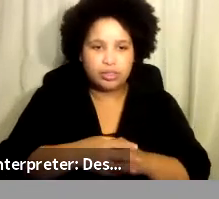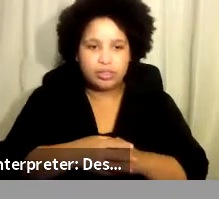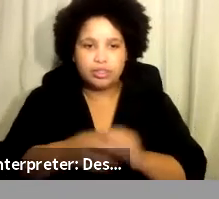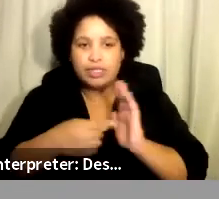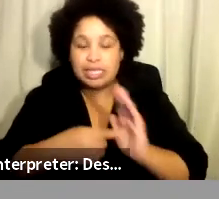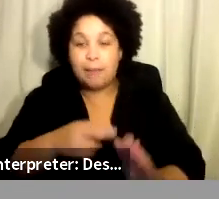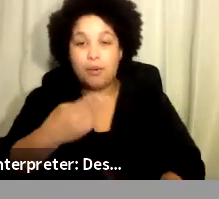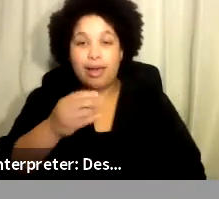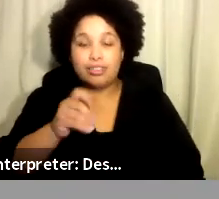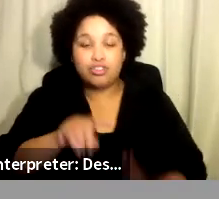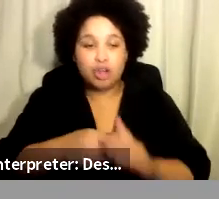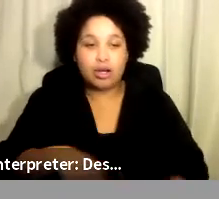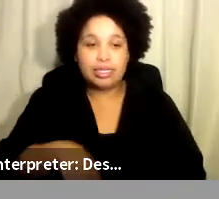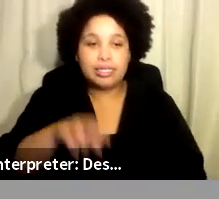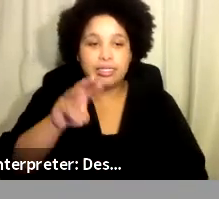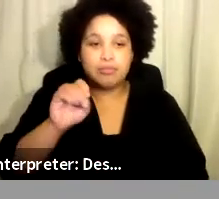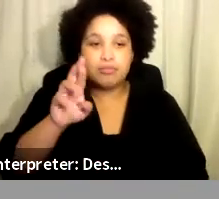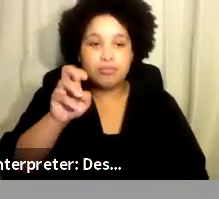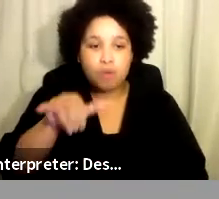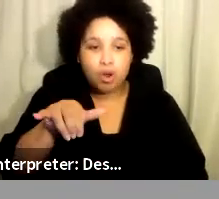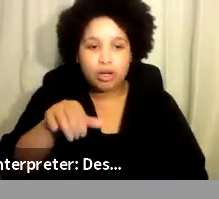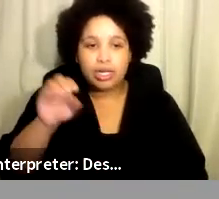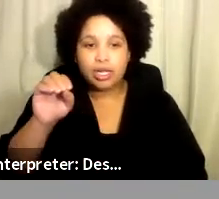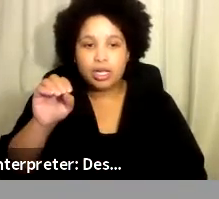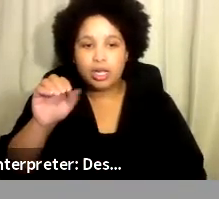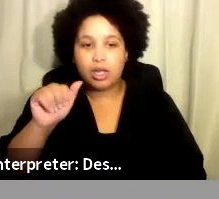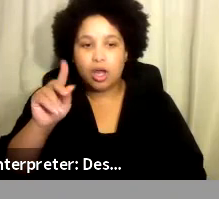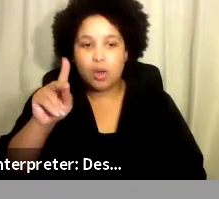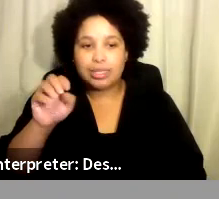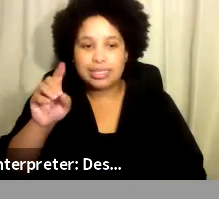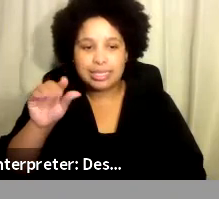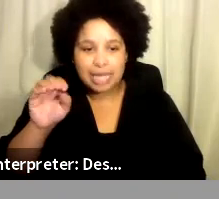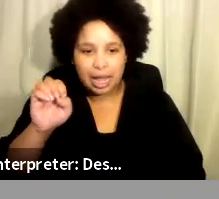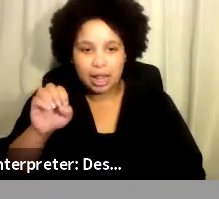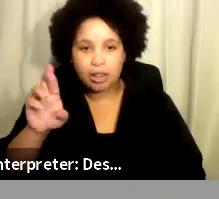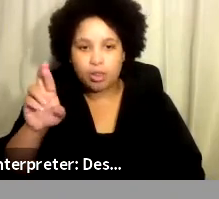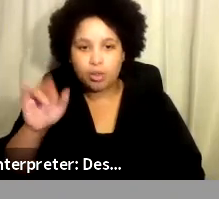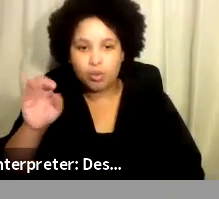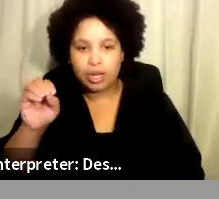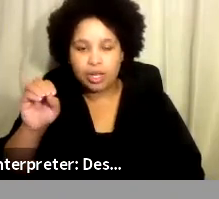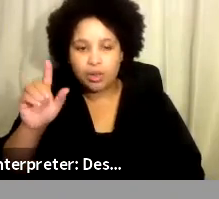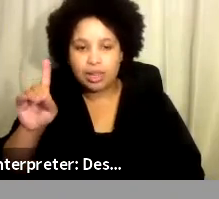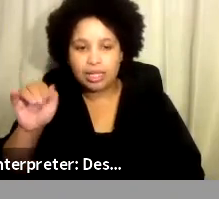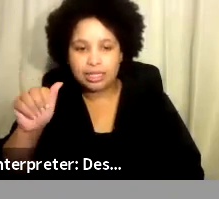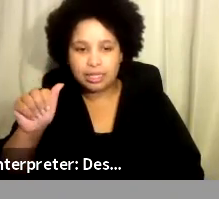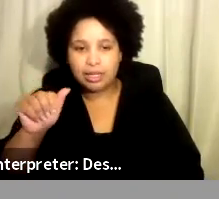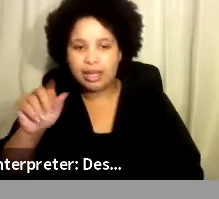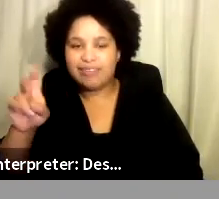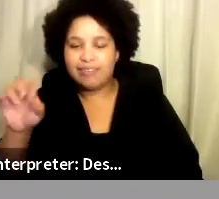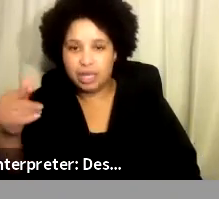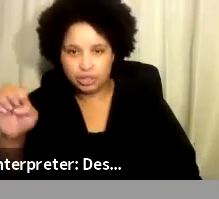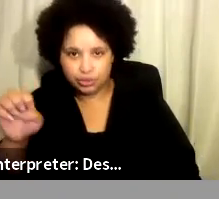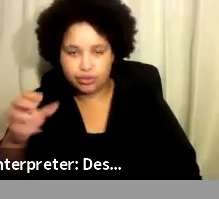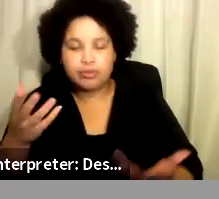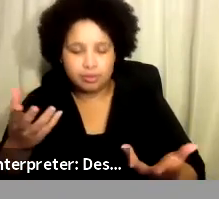at our other sites. So if you are interested in applying for full day, which means that you're working or going to school, then